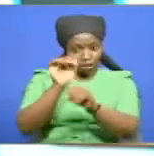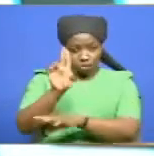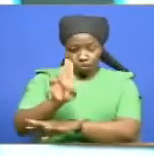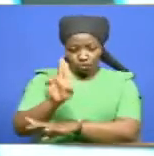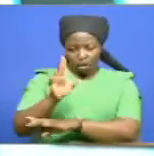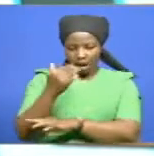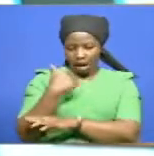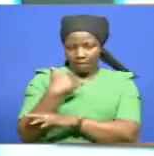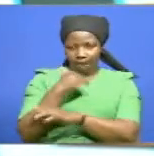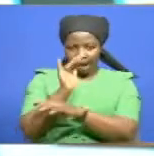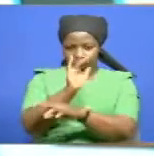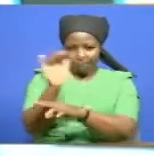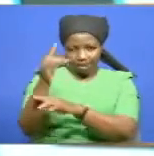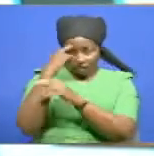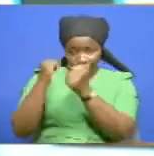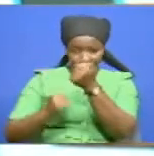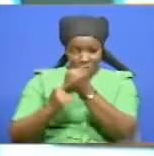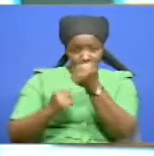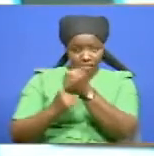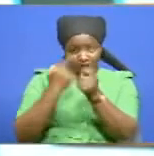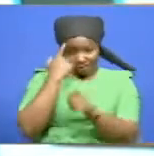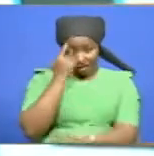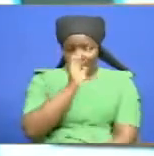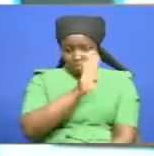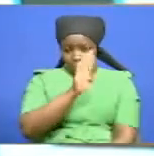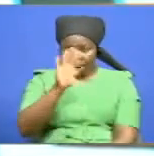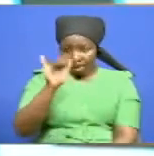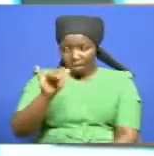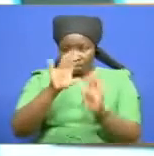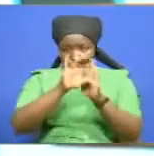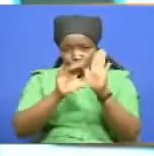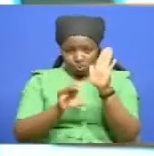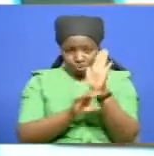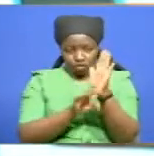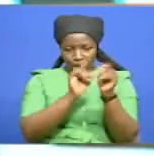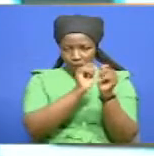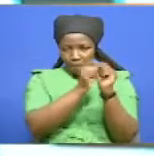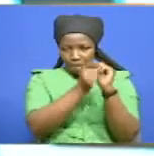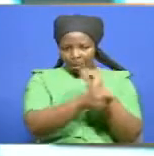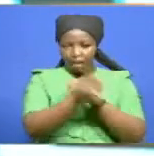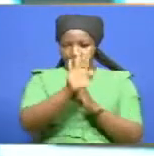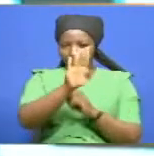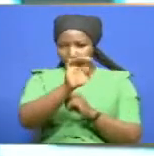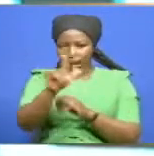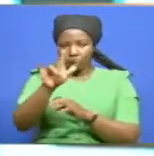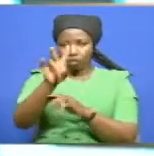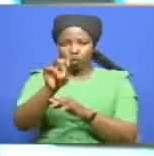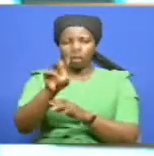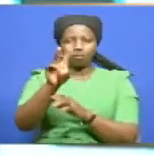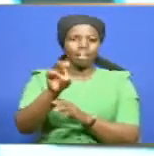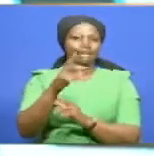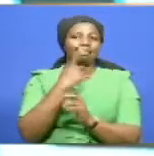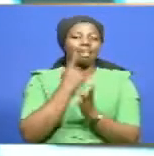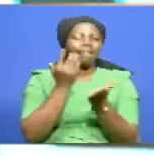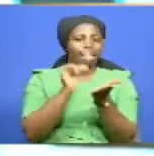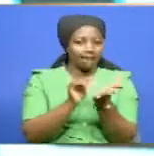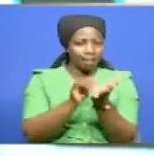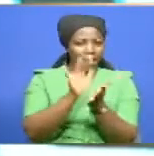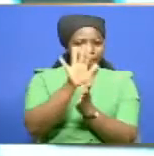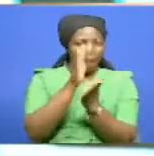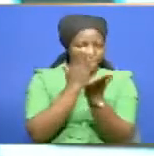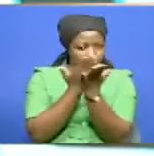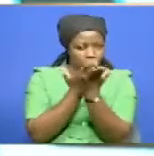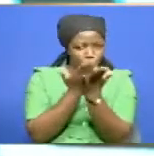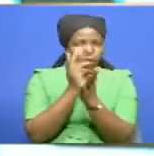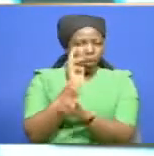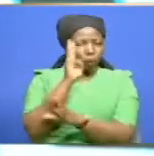has drummed up support for the BBI Constitutional Amendment Bill 2020, reiterating its proposals